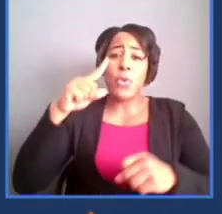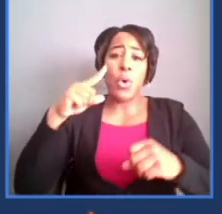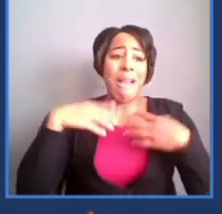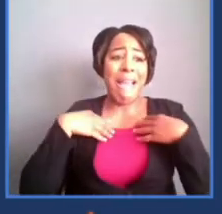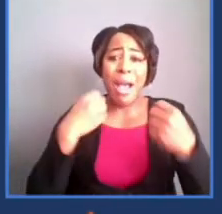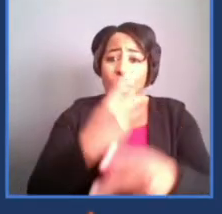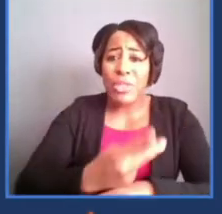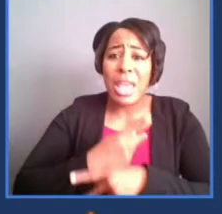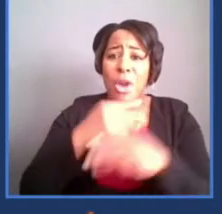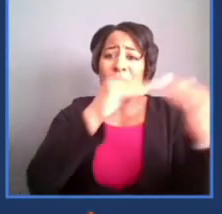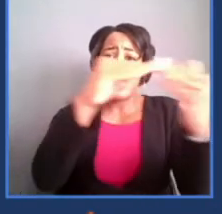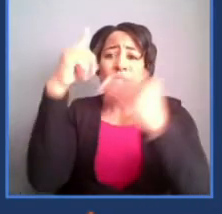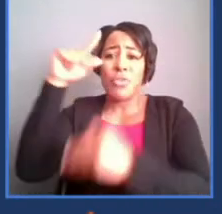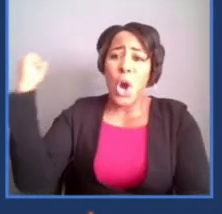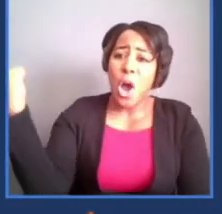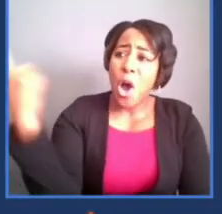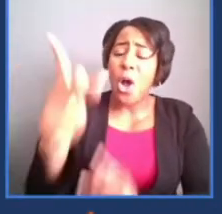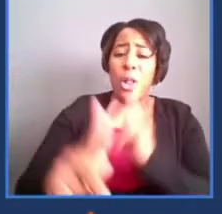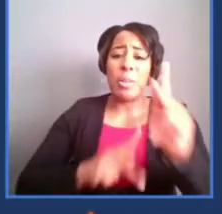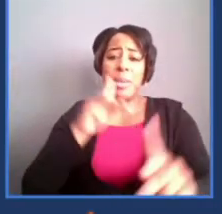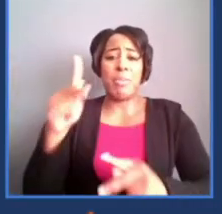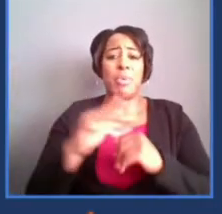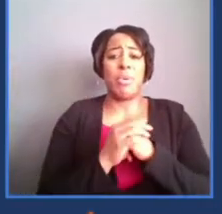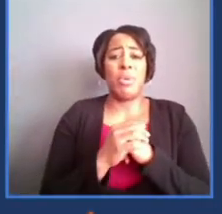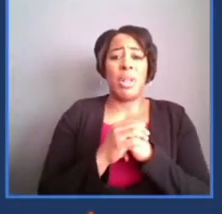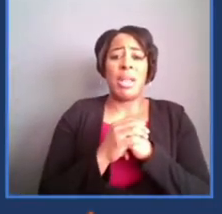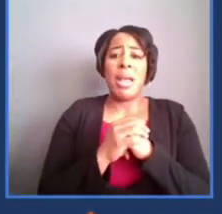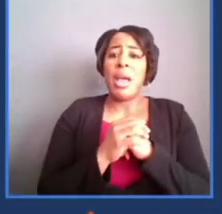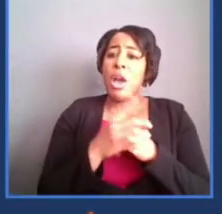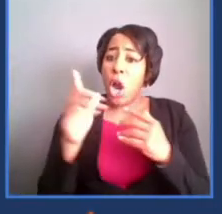a message that echoes not just from coast to coast, but